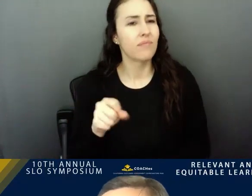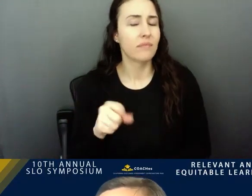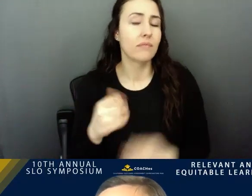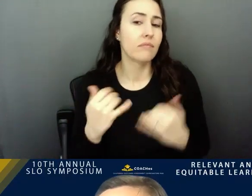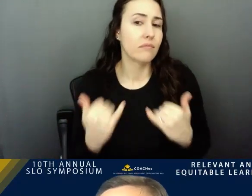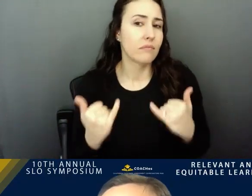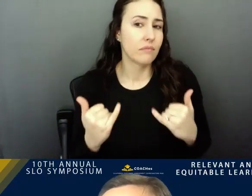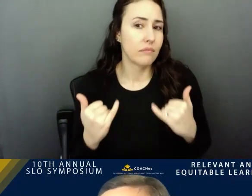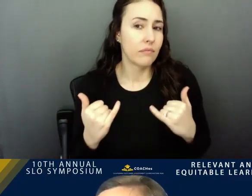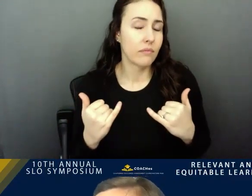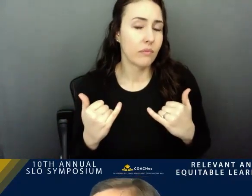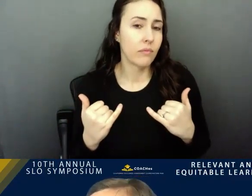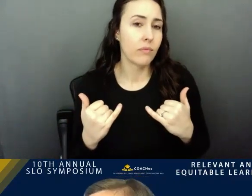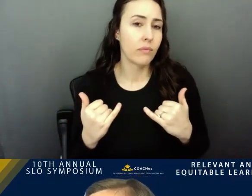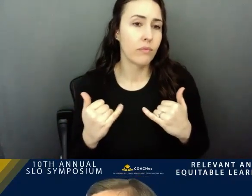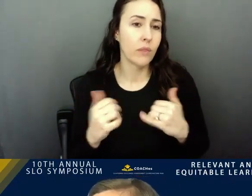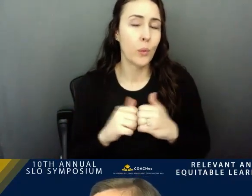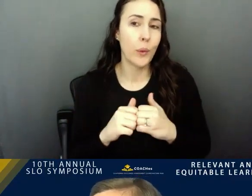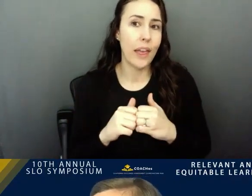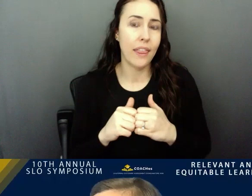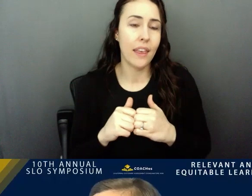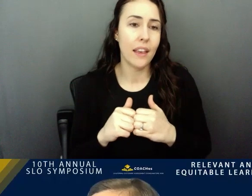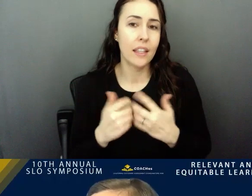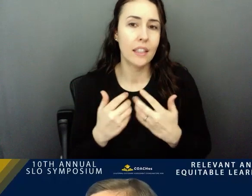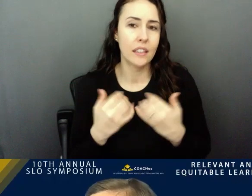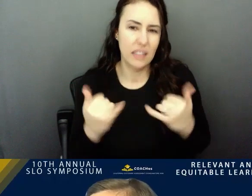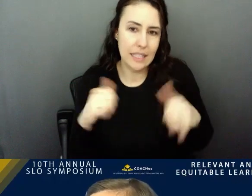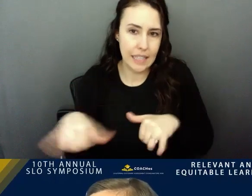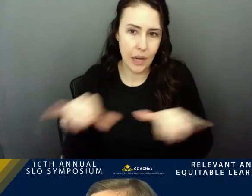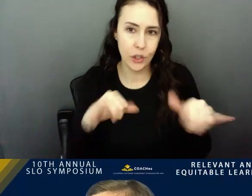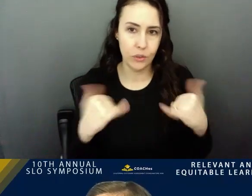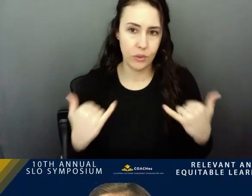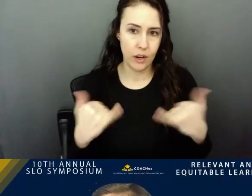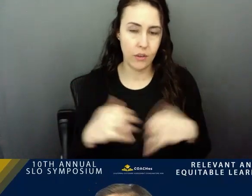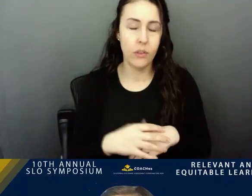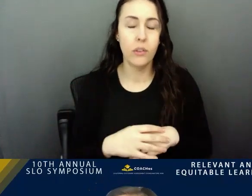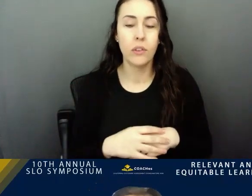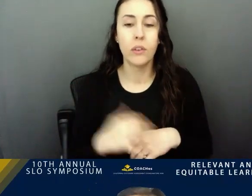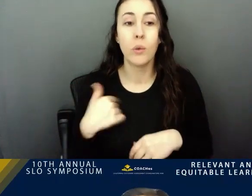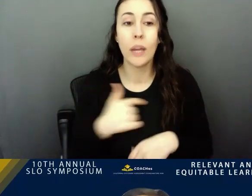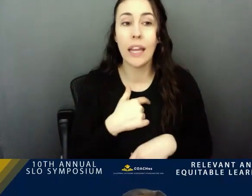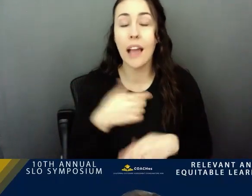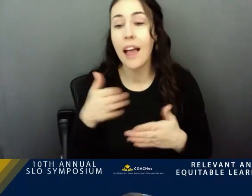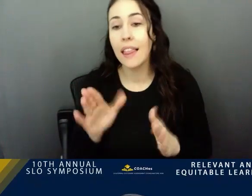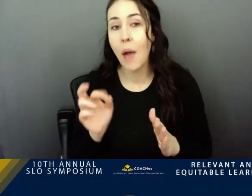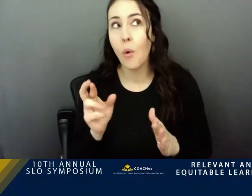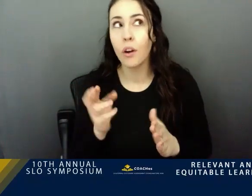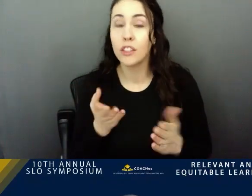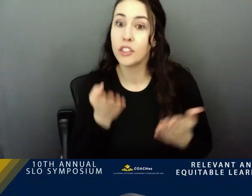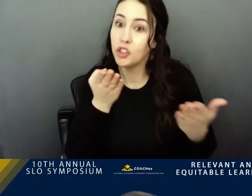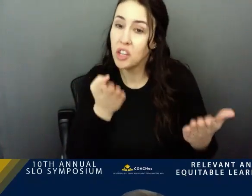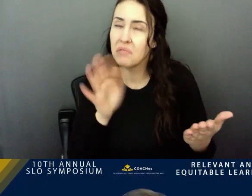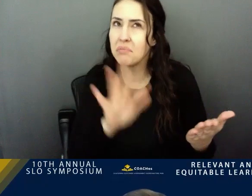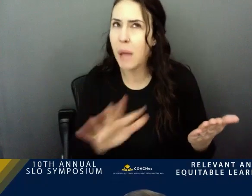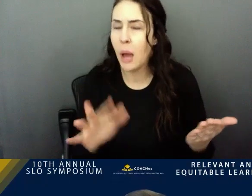currently with the current standards, we allow or we suggest the about 2.5 years,